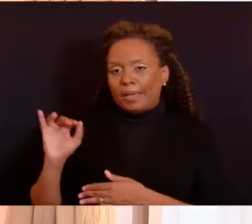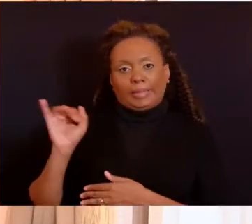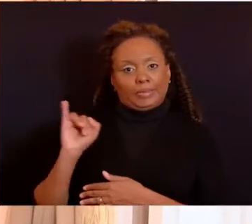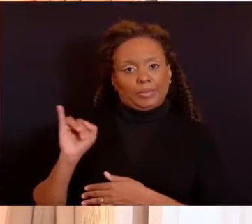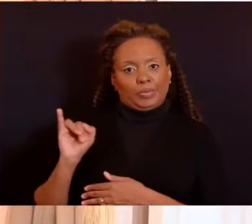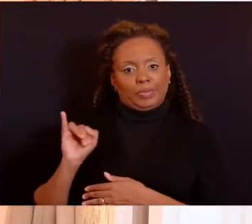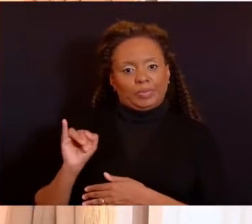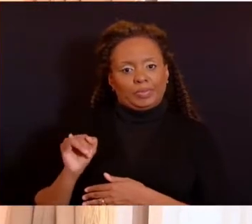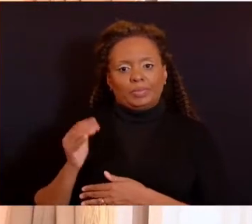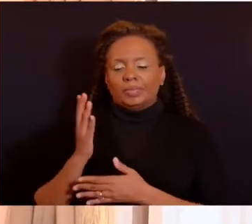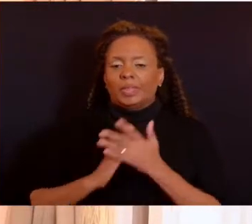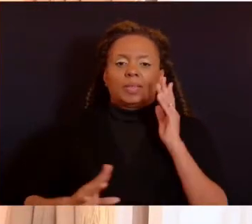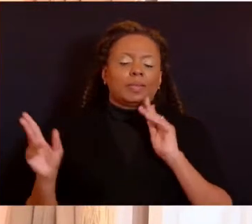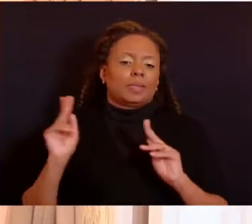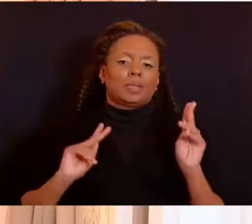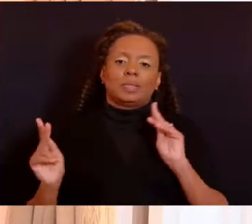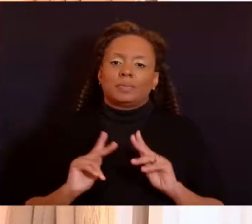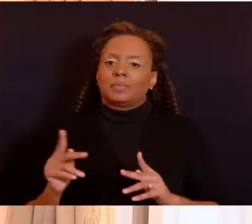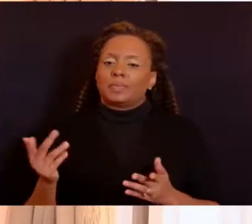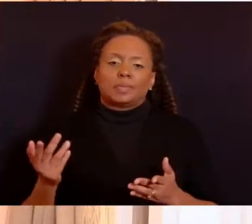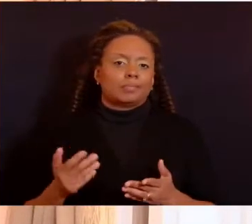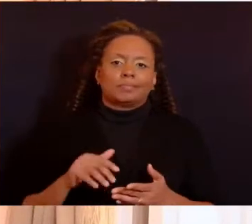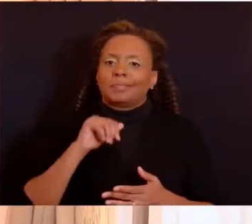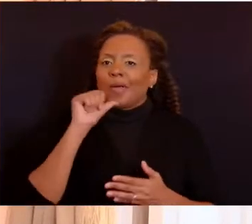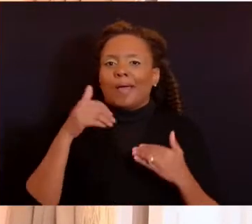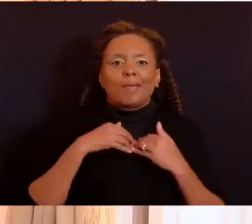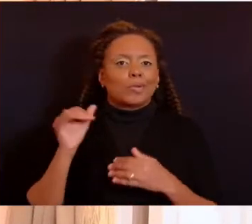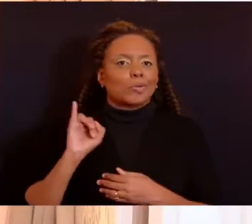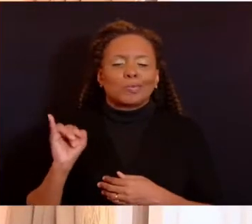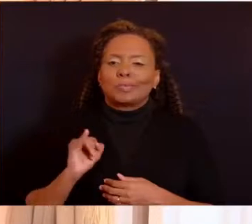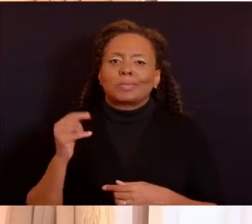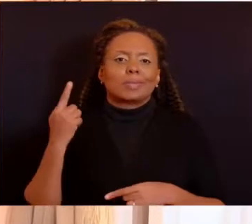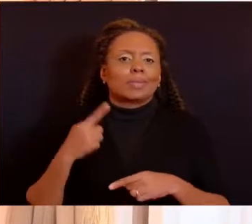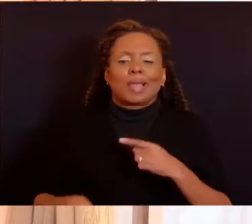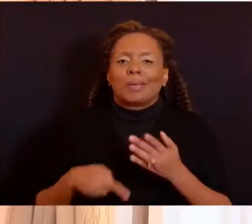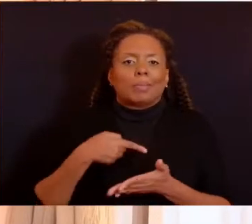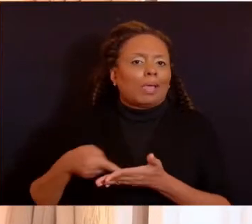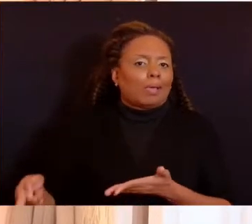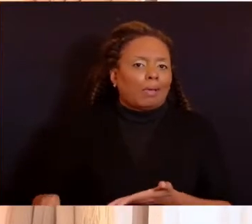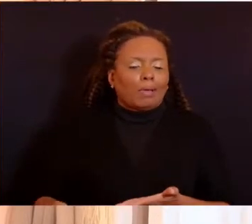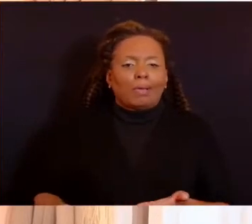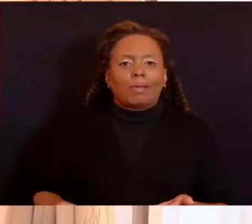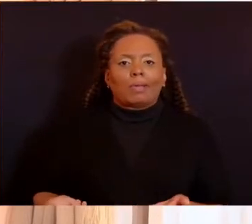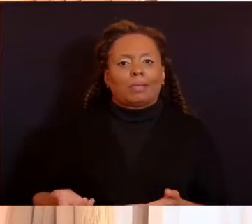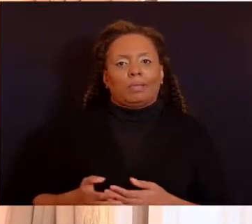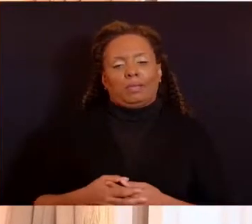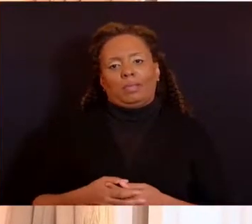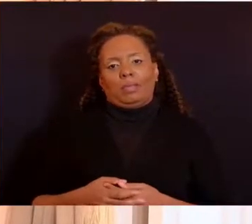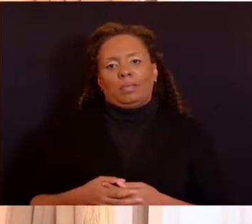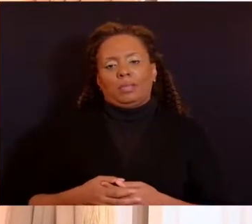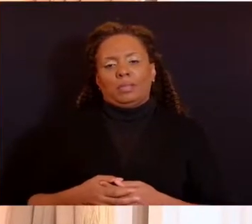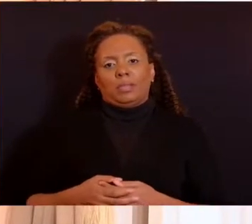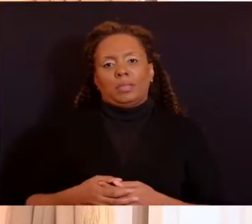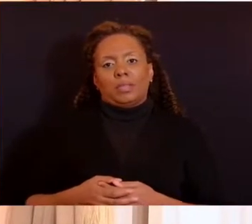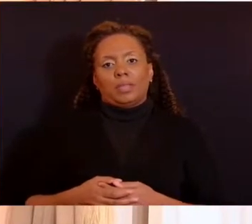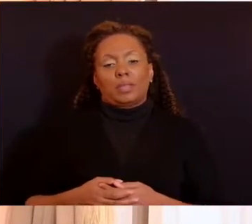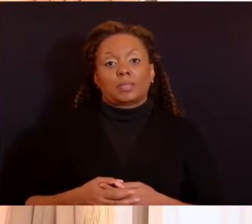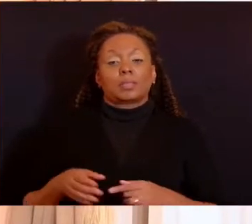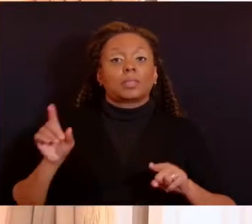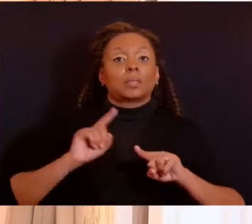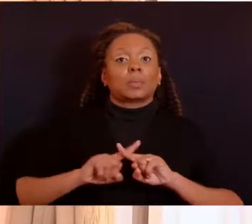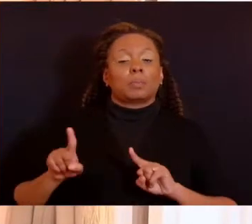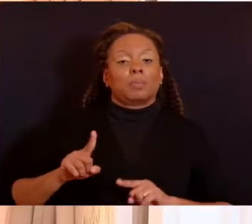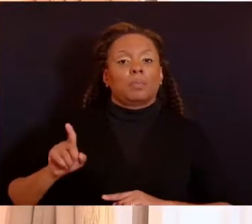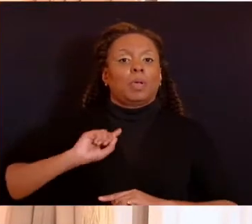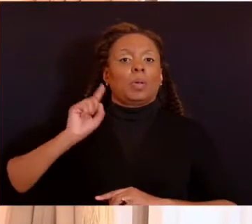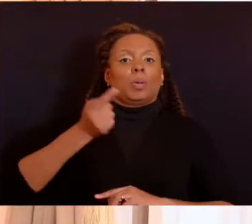citizens, because many people just simply don't insure because they can't afford to insure. But the world in which we live, where we are on the front line